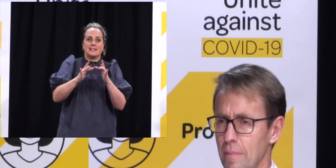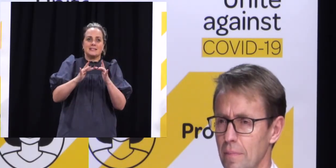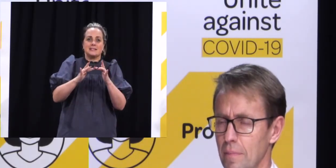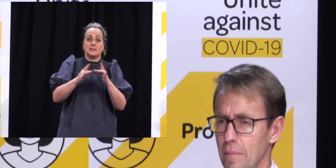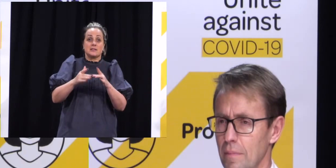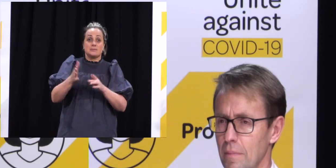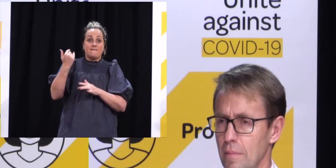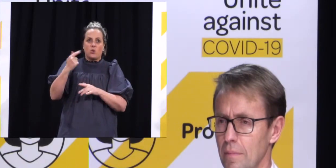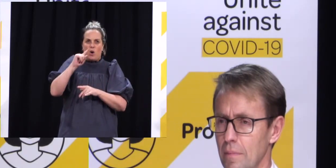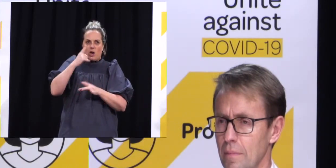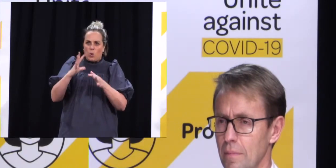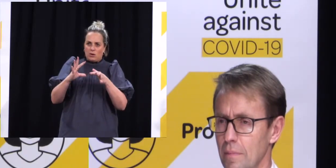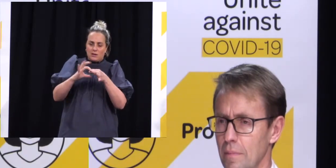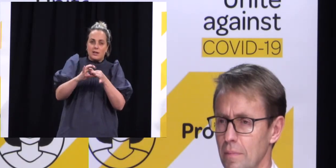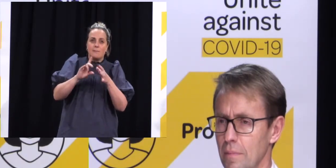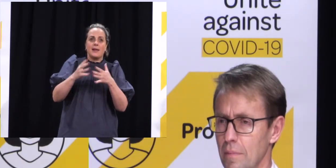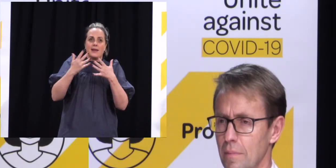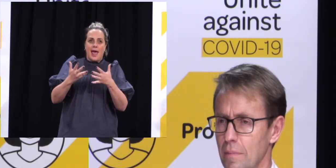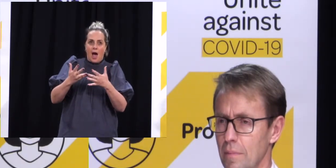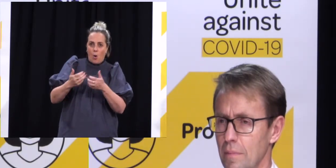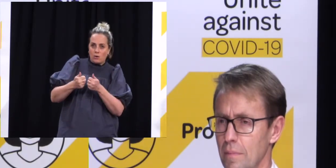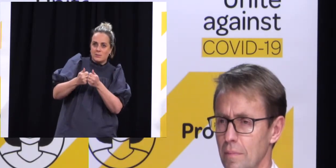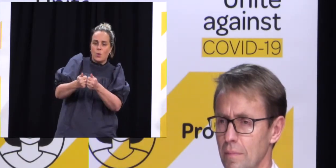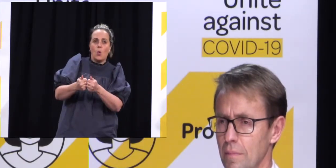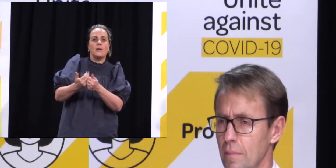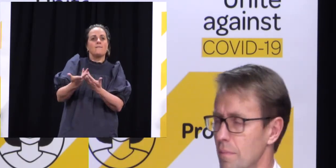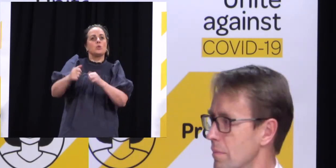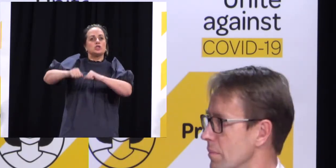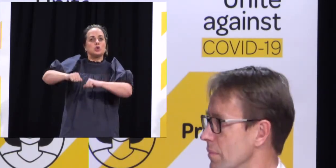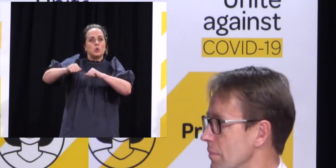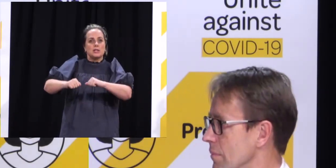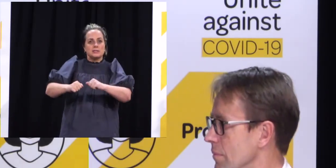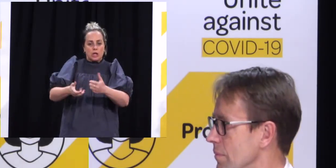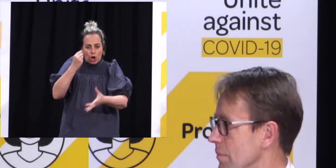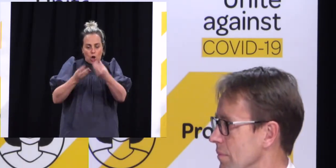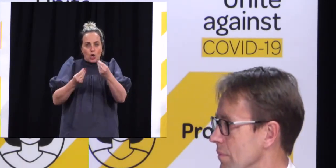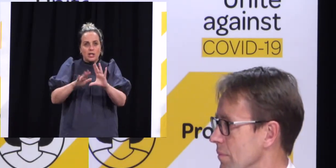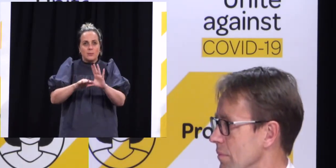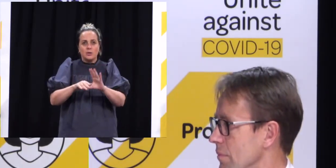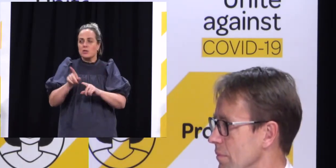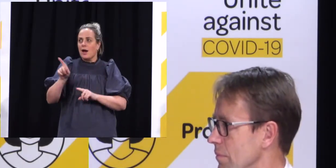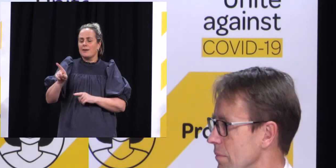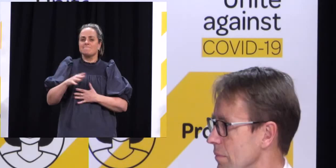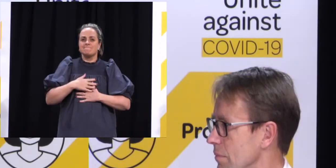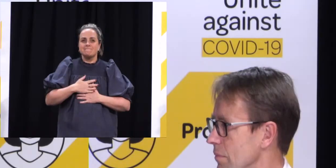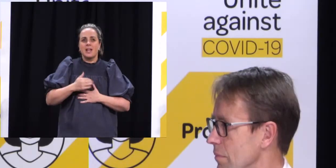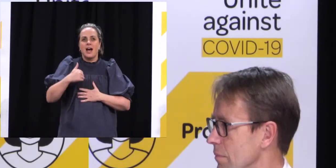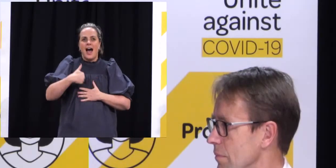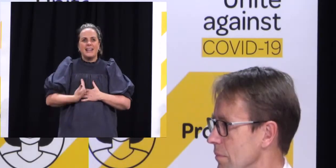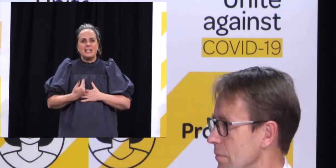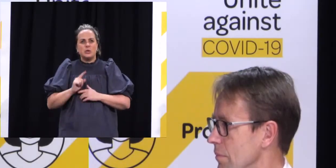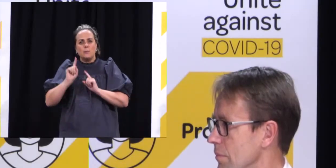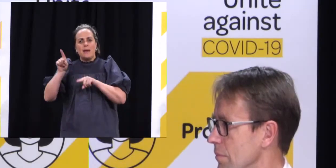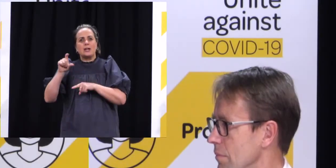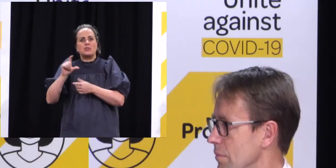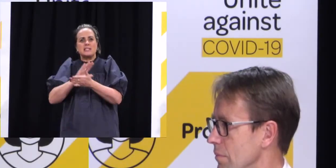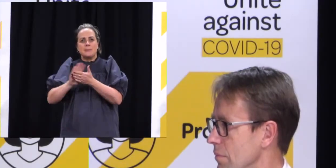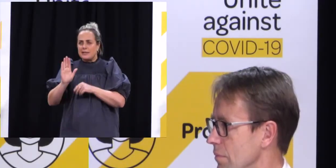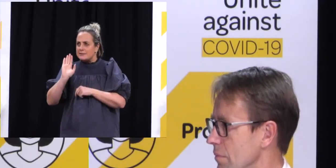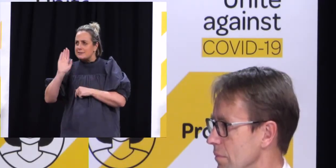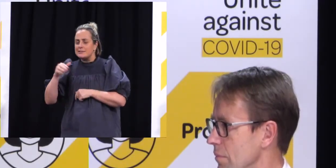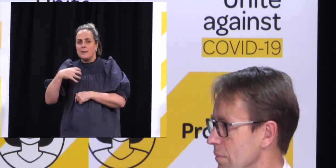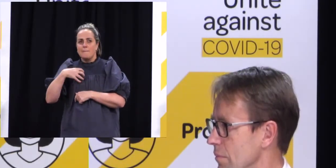update on connecting kids to online learning at this time? You'd forgive me, I'd need to go back to him for any more recent